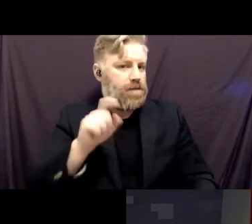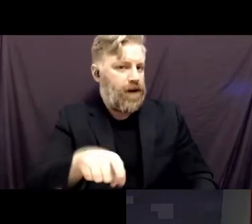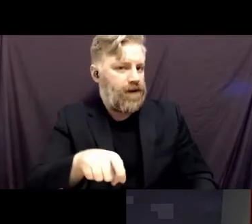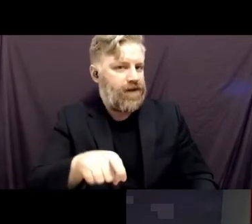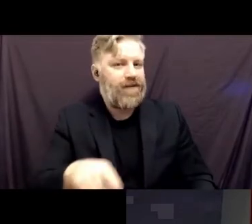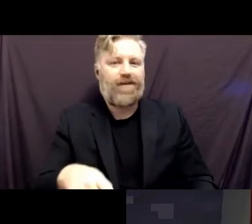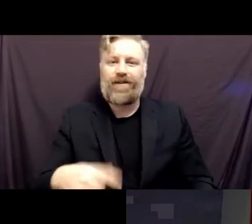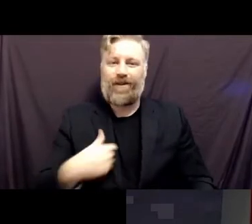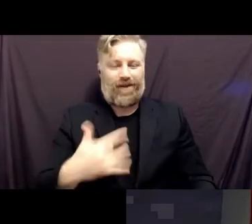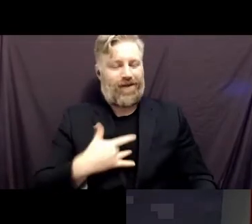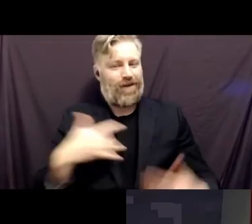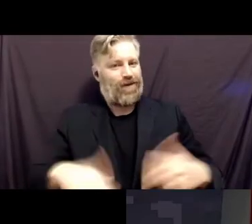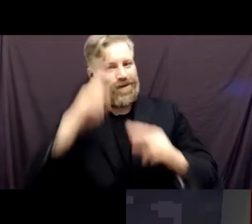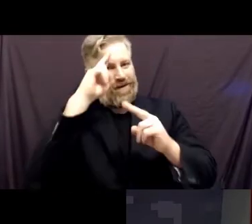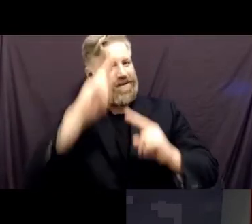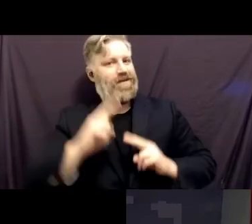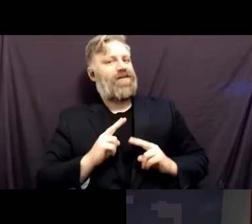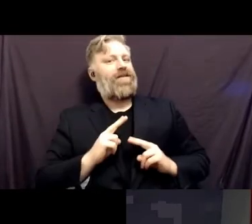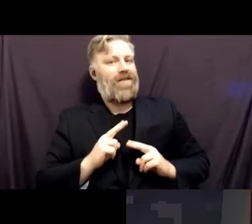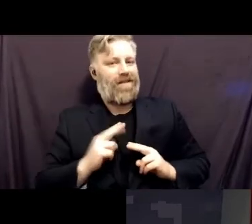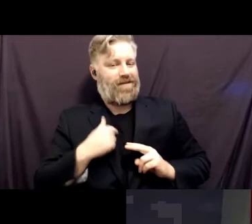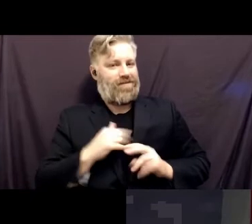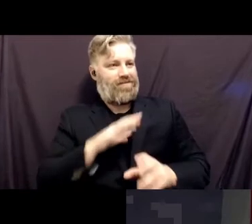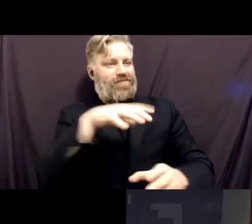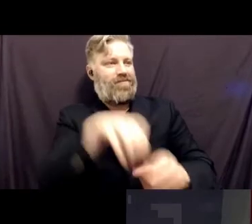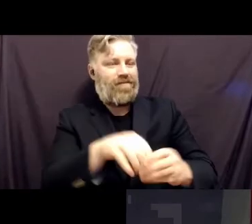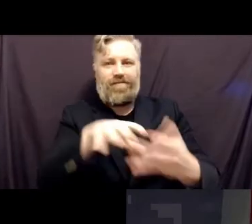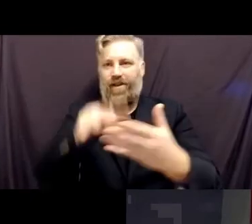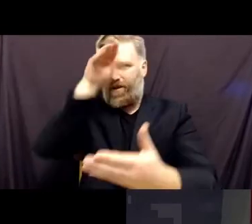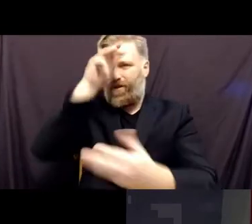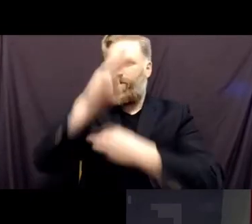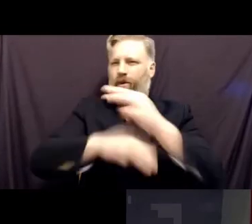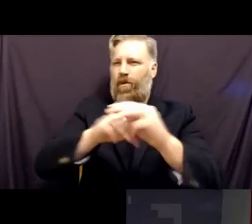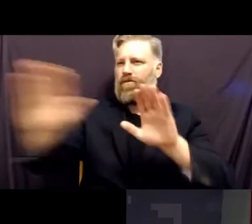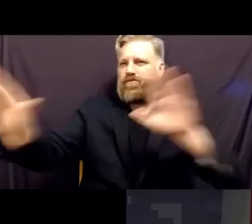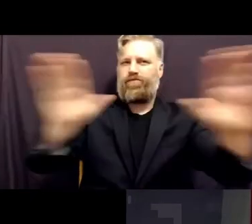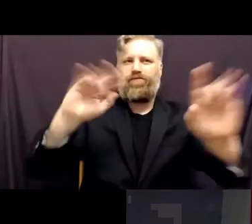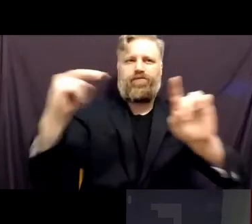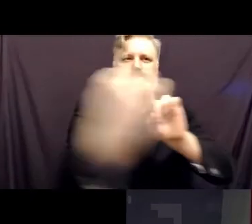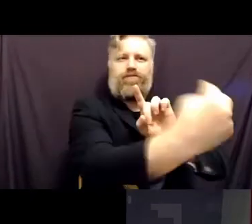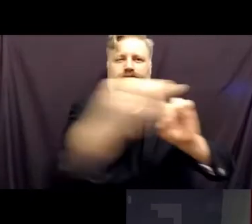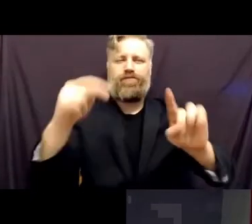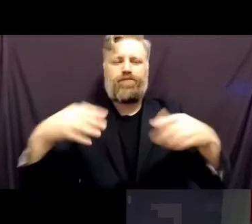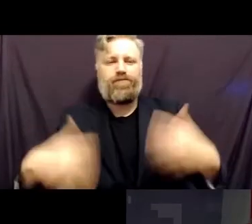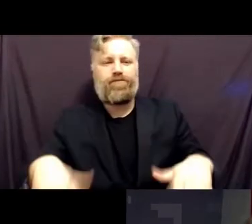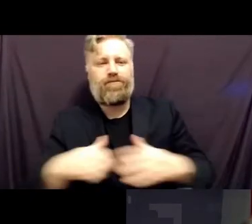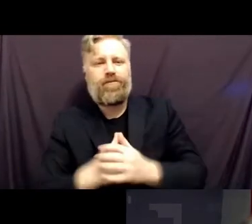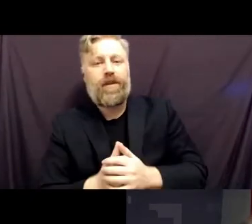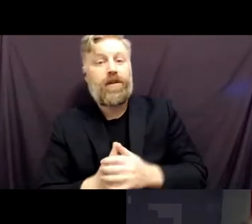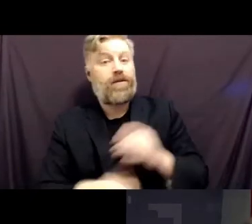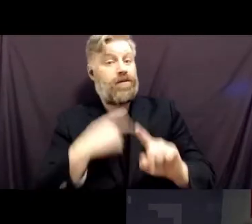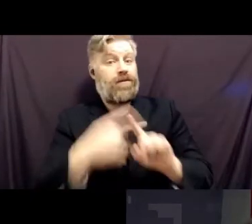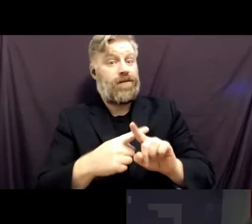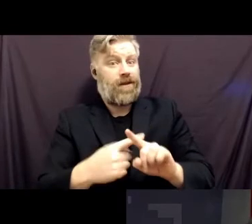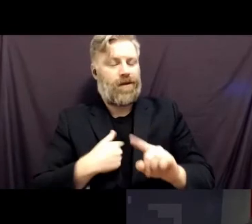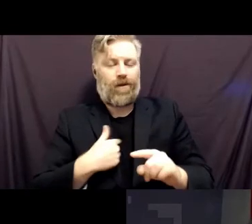to be participants and learn from people from around the world. And we're also so very thankful that we were able to bring 3